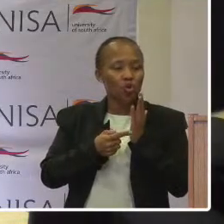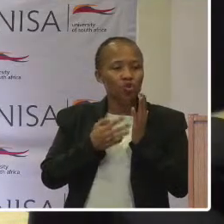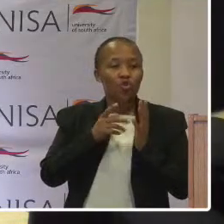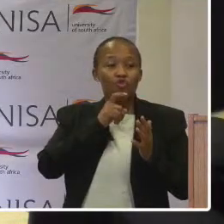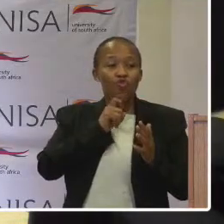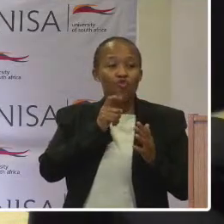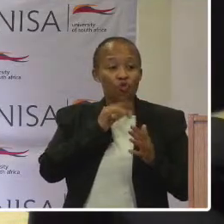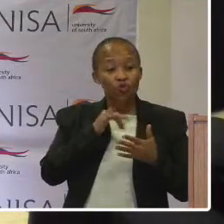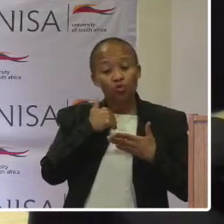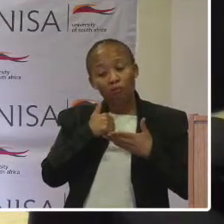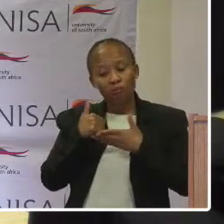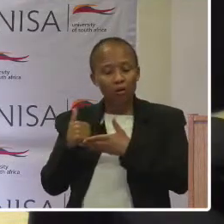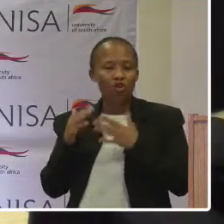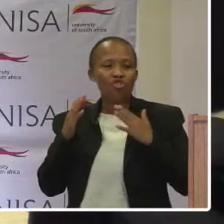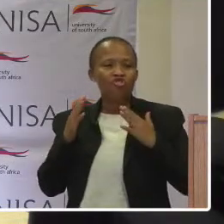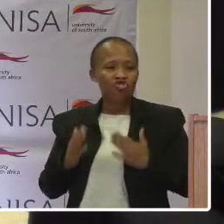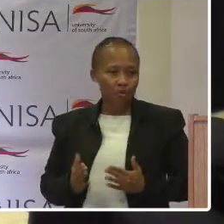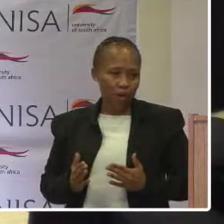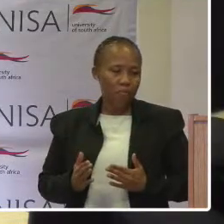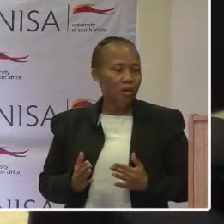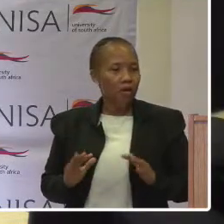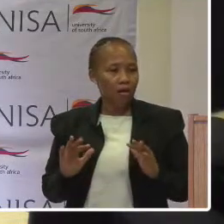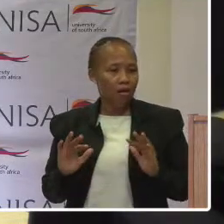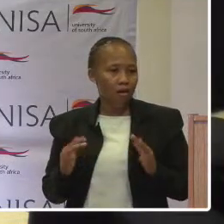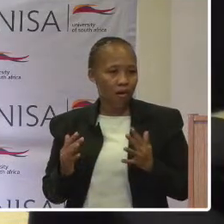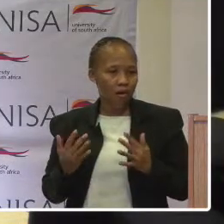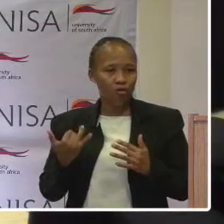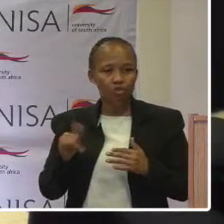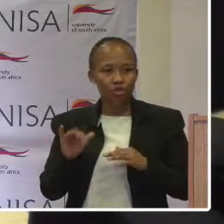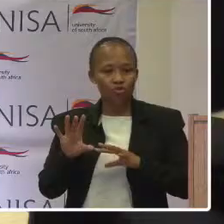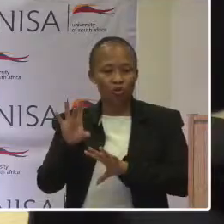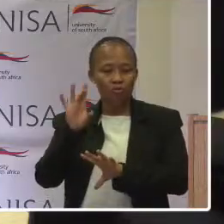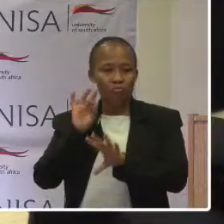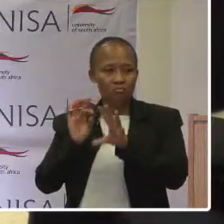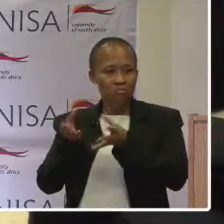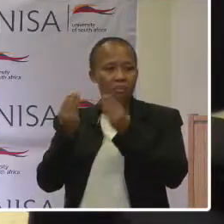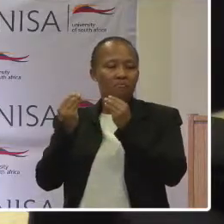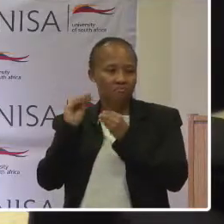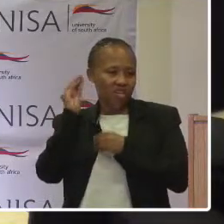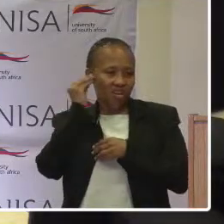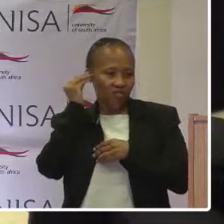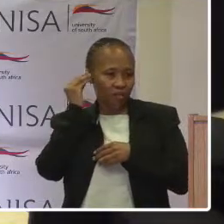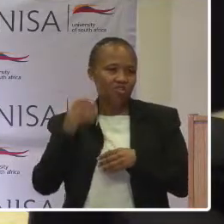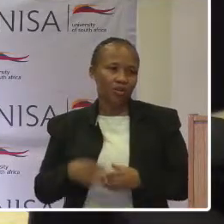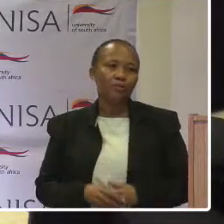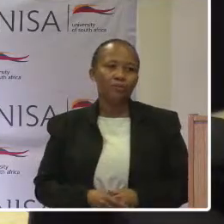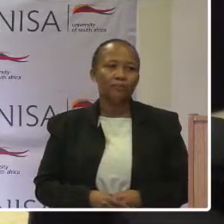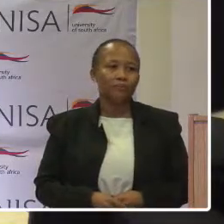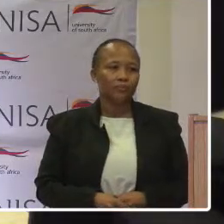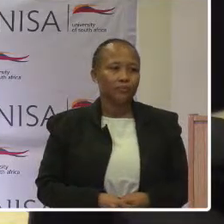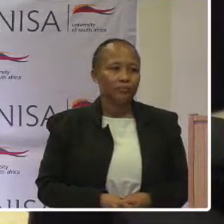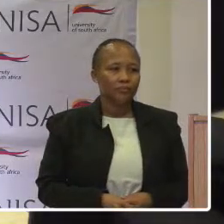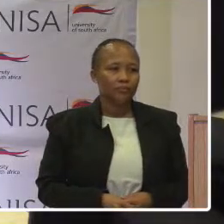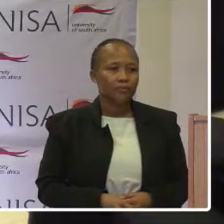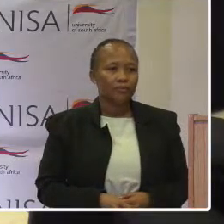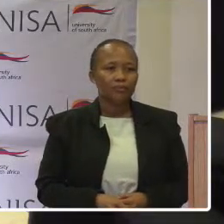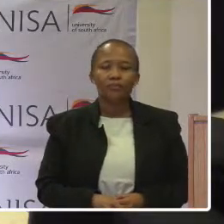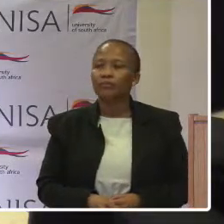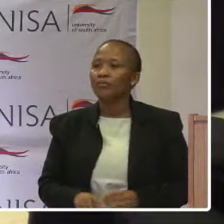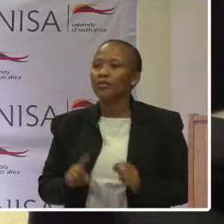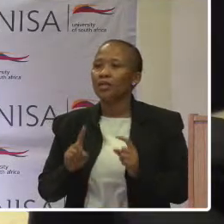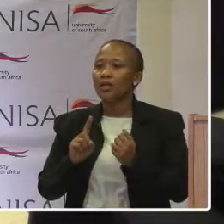beings in finding information. Okay. Last